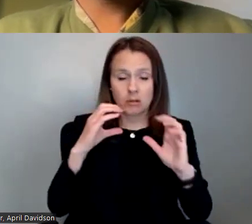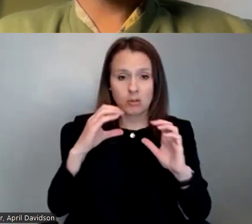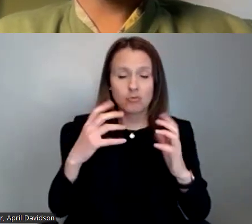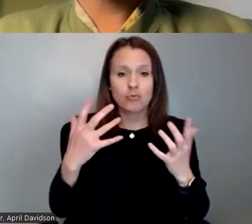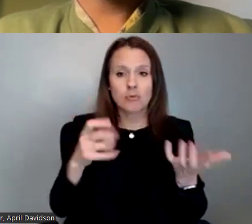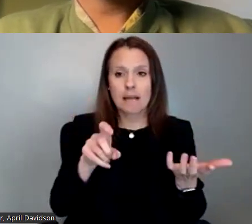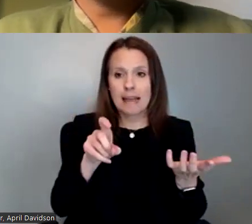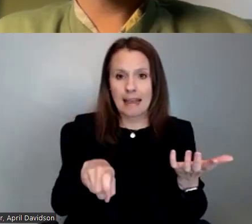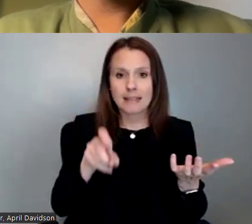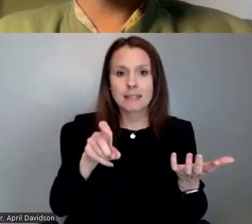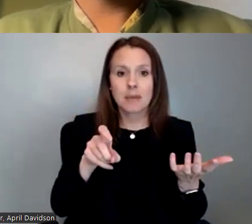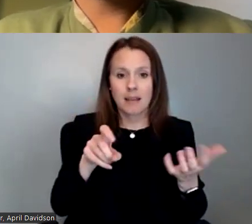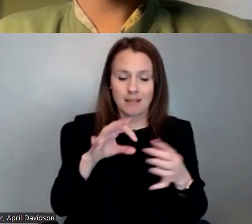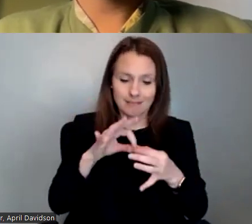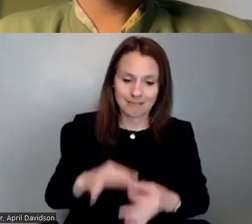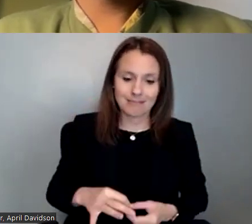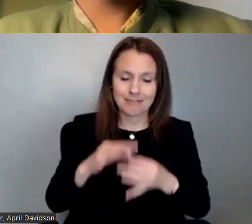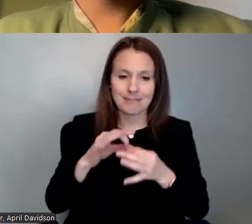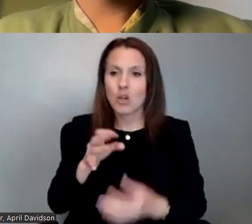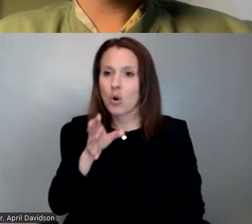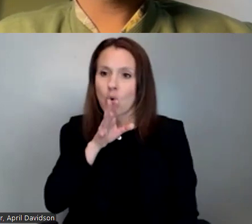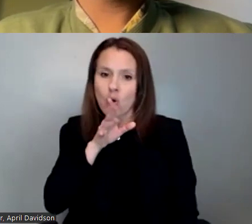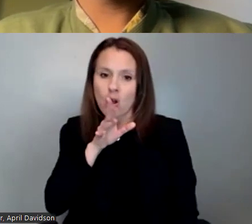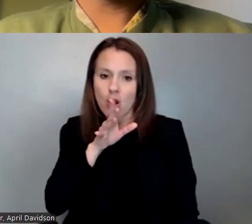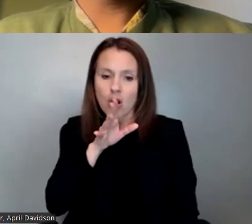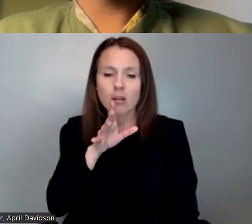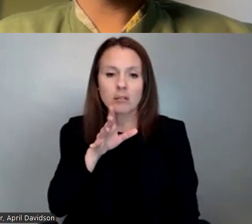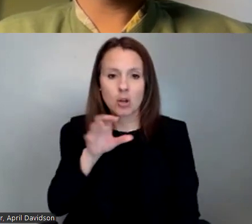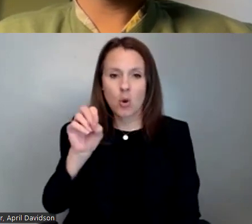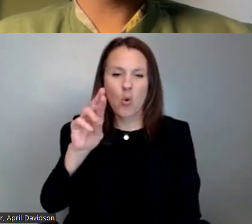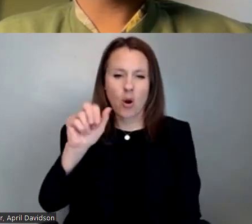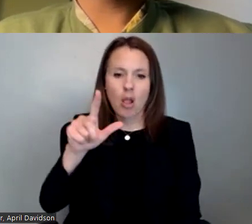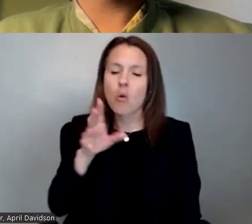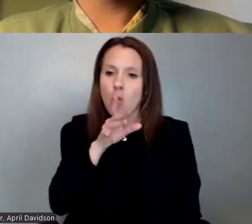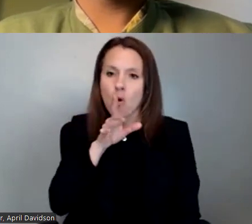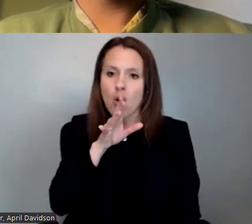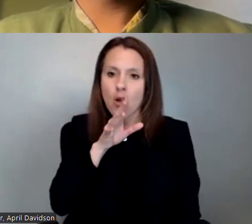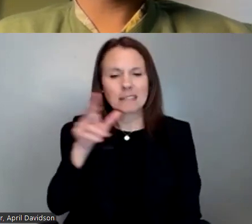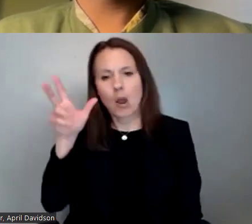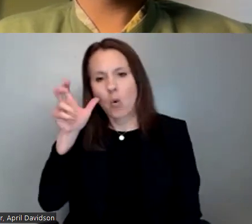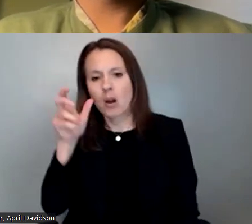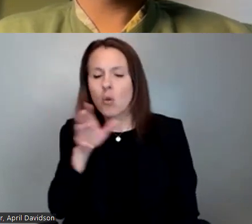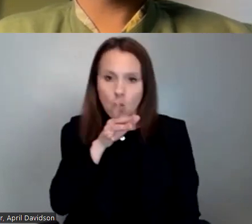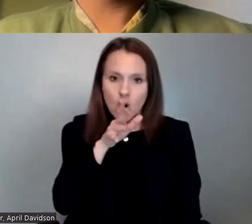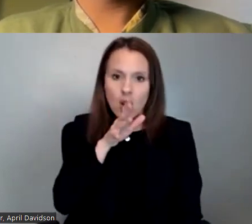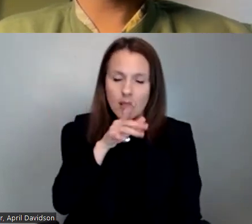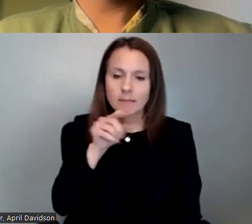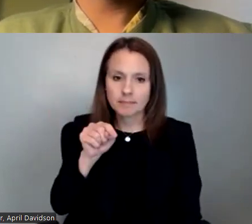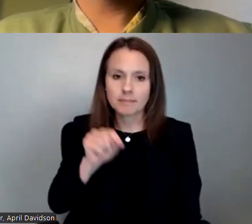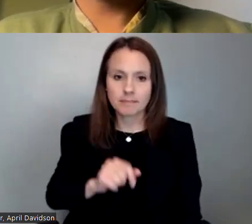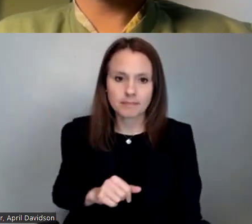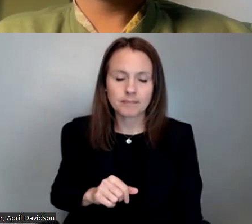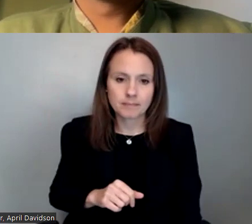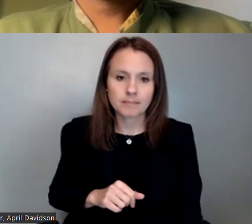has to be rooted in oral. This is ORAL, oral speech, or oral notions